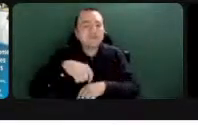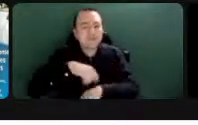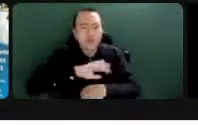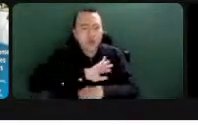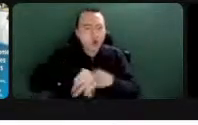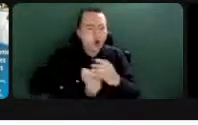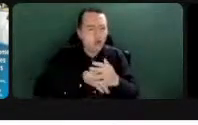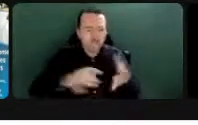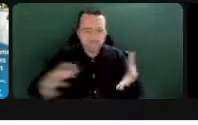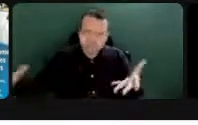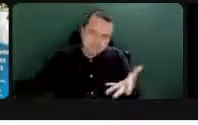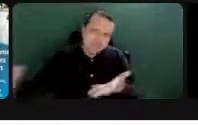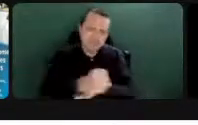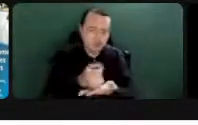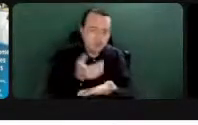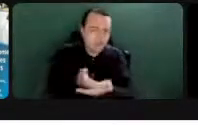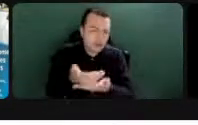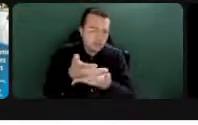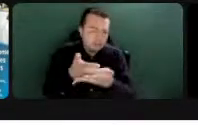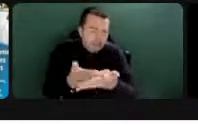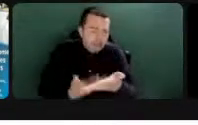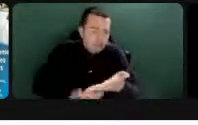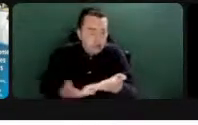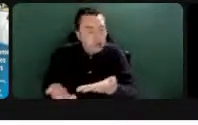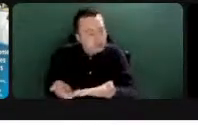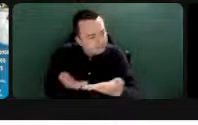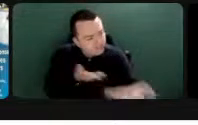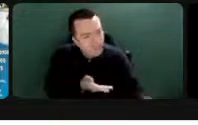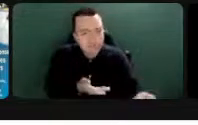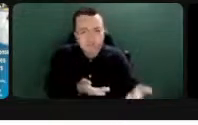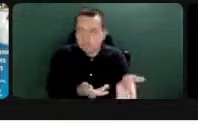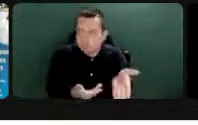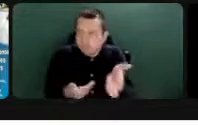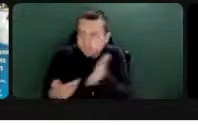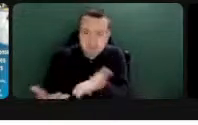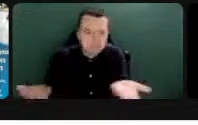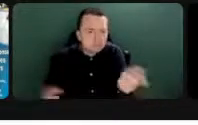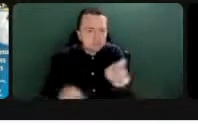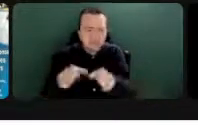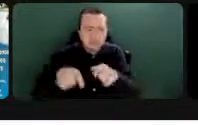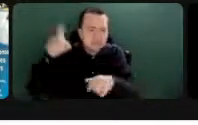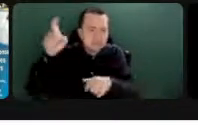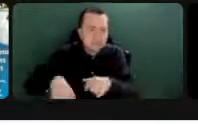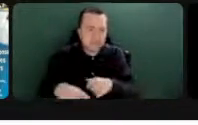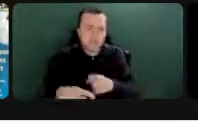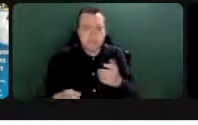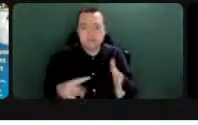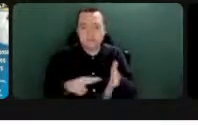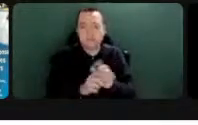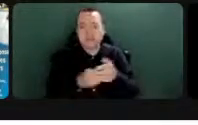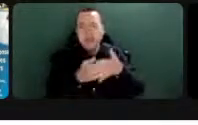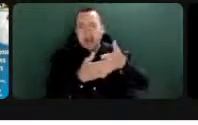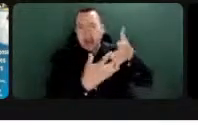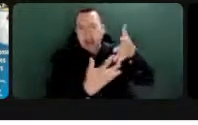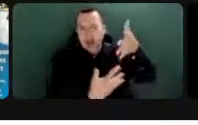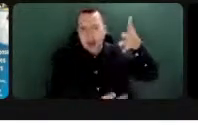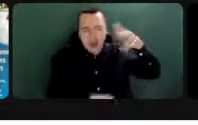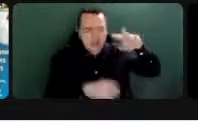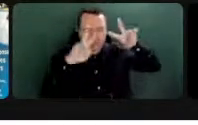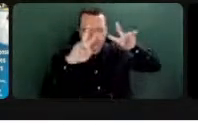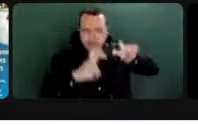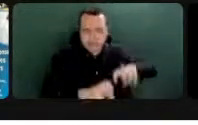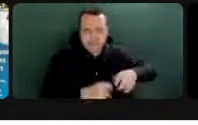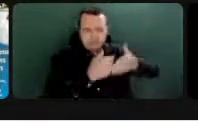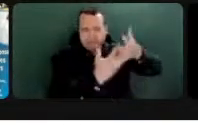tens of thousands of words long. They need a summary, and it's that last point that we're emphasizing in